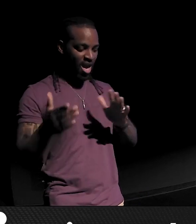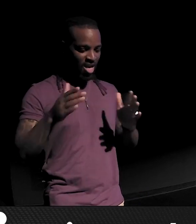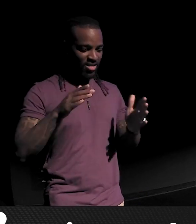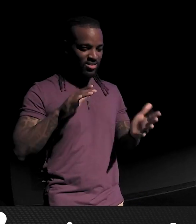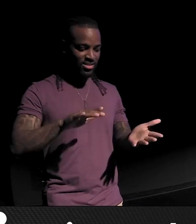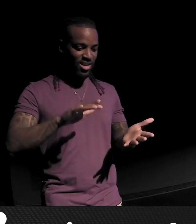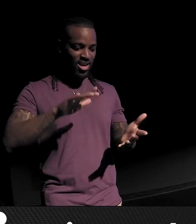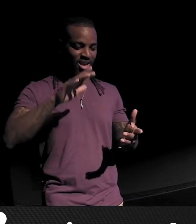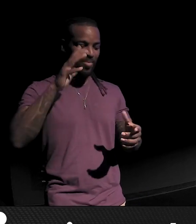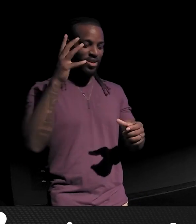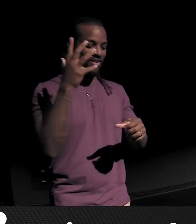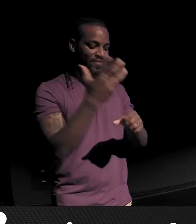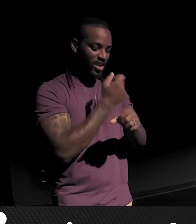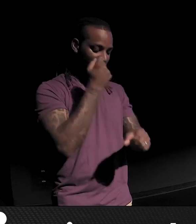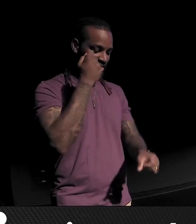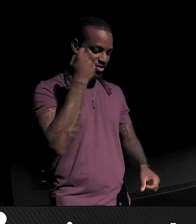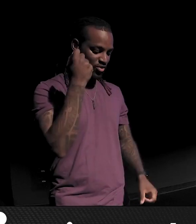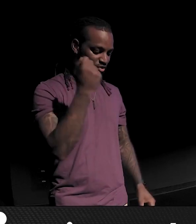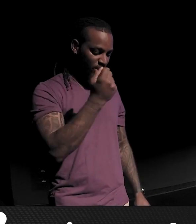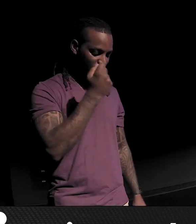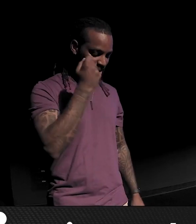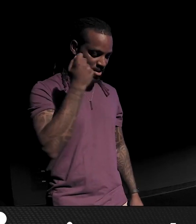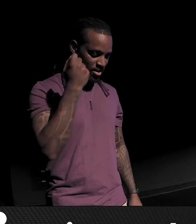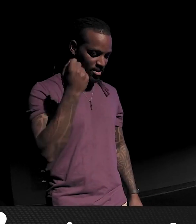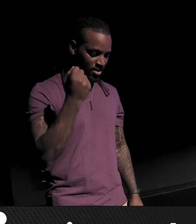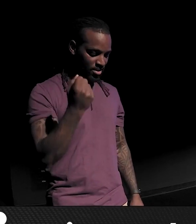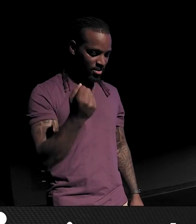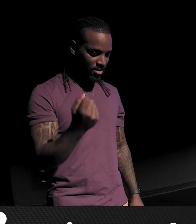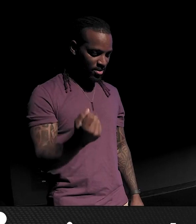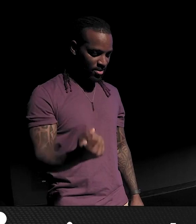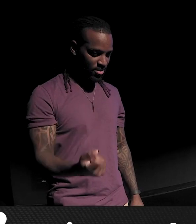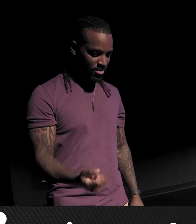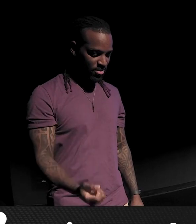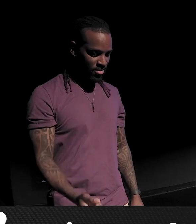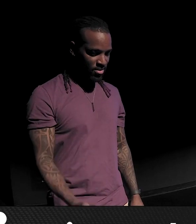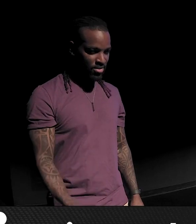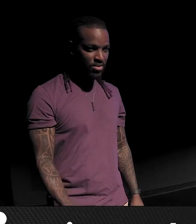death had claimed its victory.